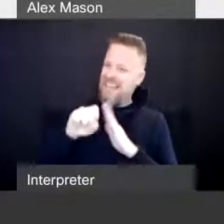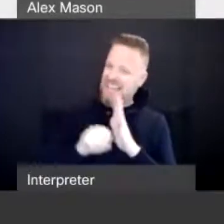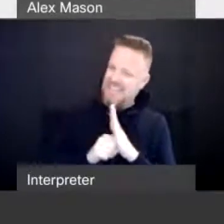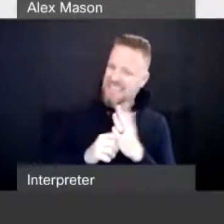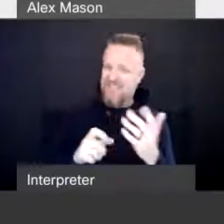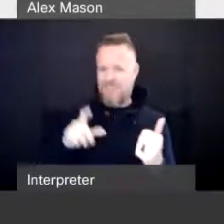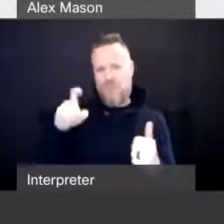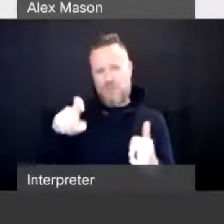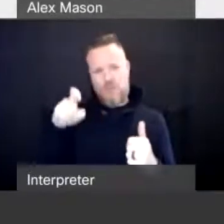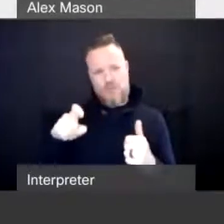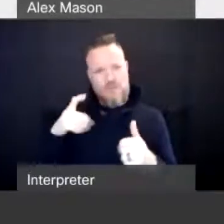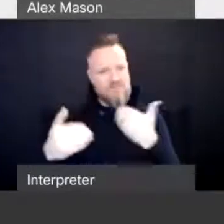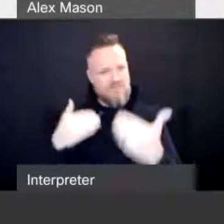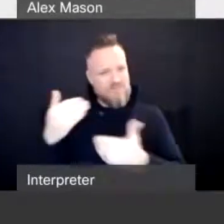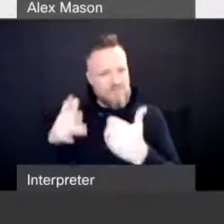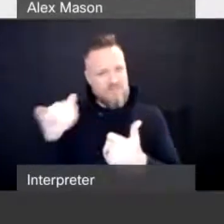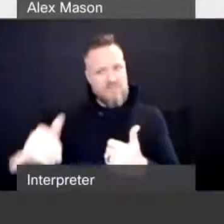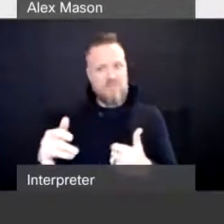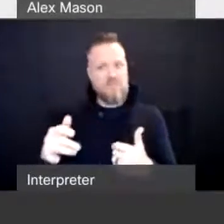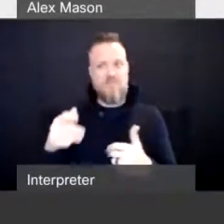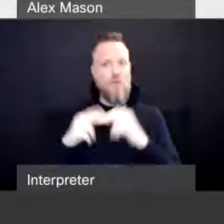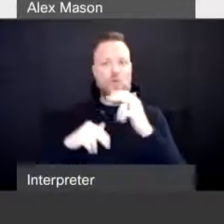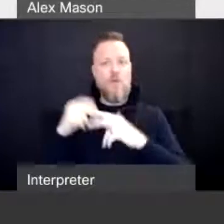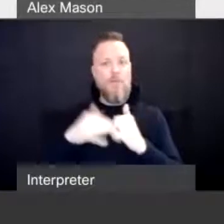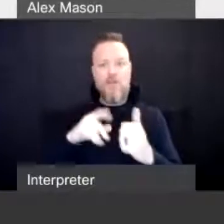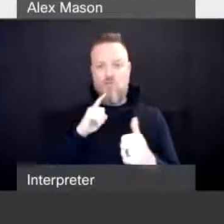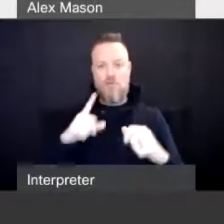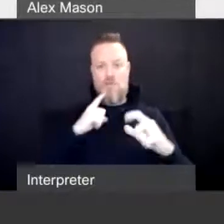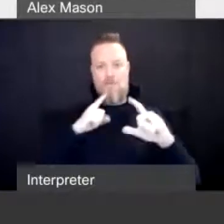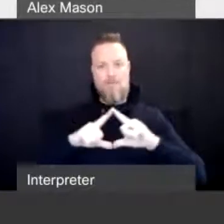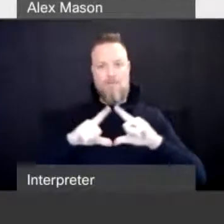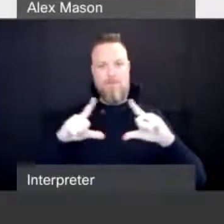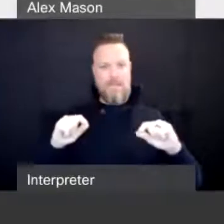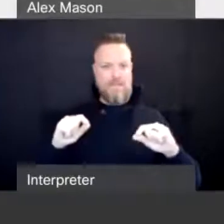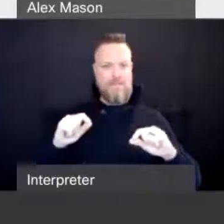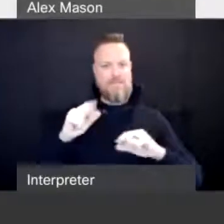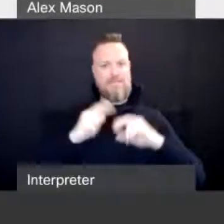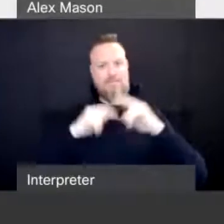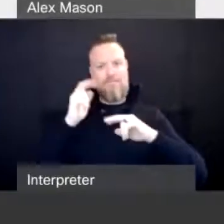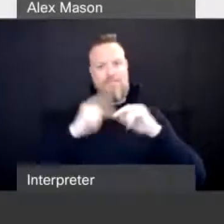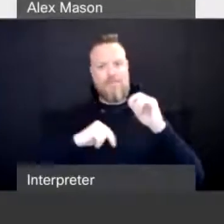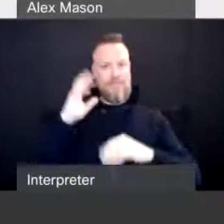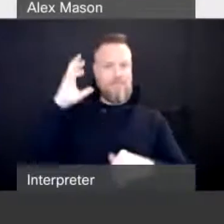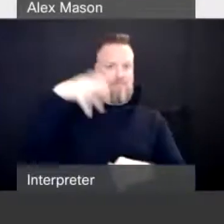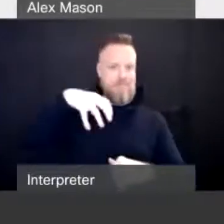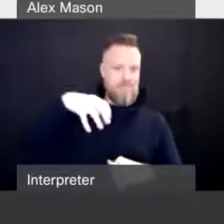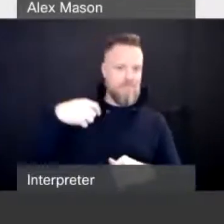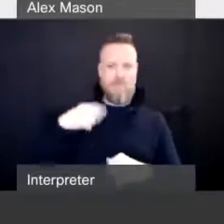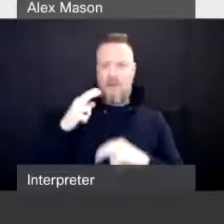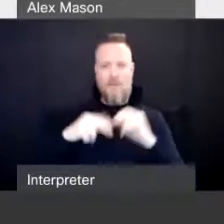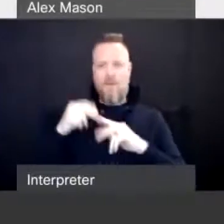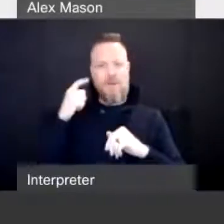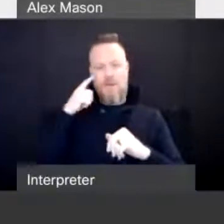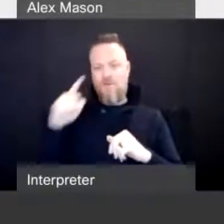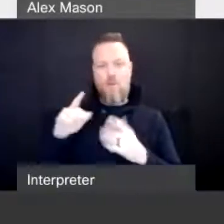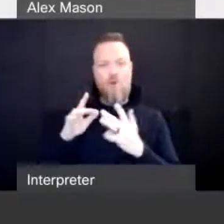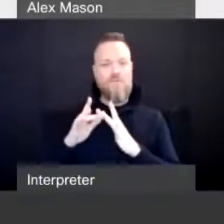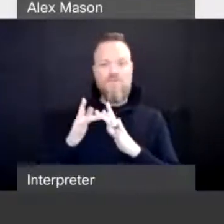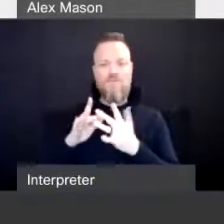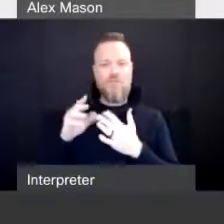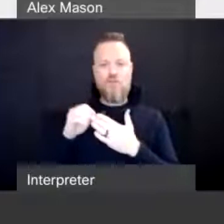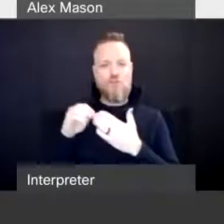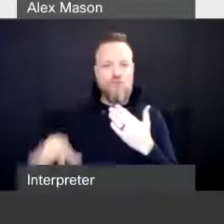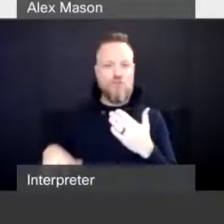be that way, because we're not building bricks and mortar bought and interest state aid, so to speak. We're not building that for virtual students because